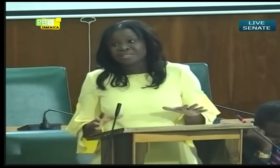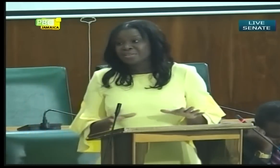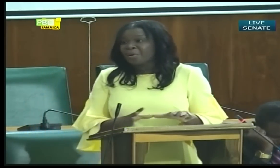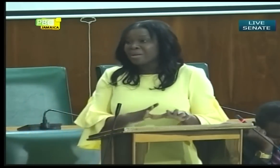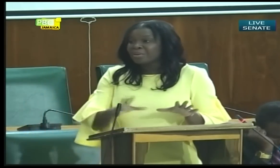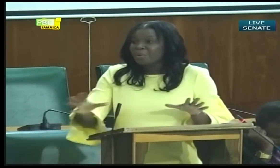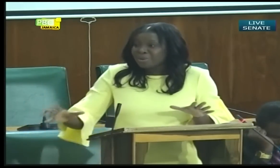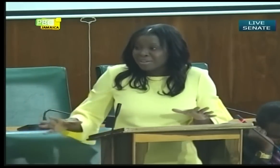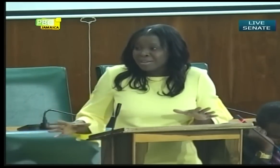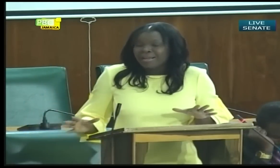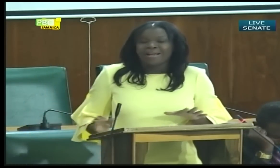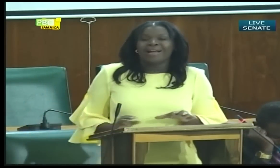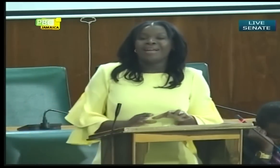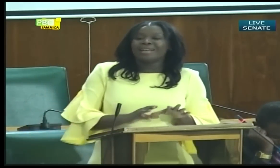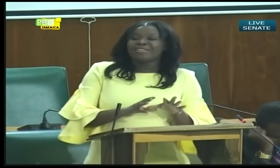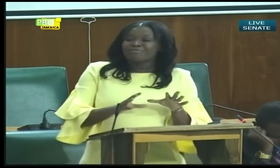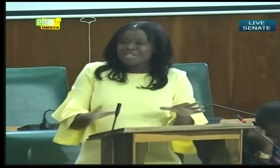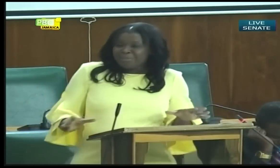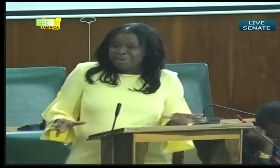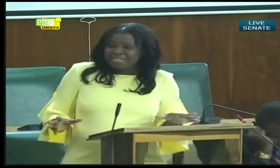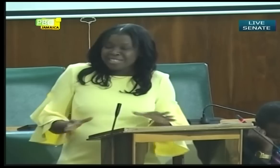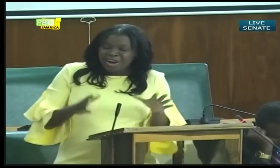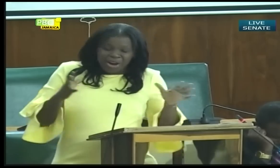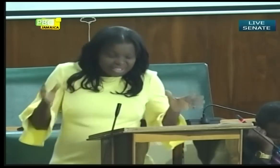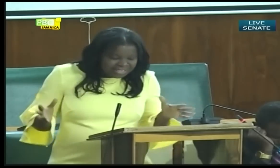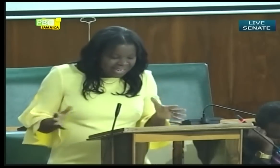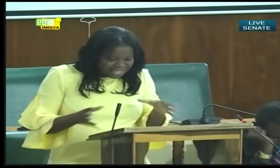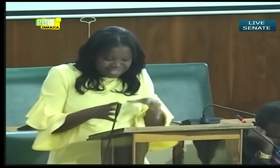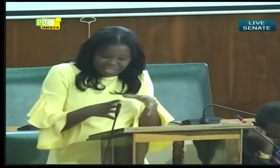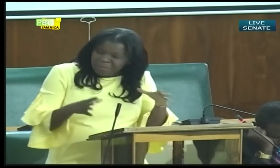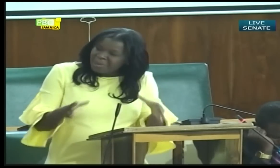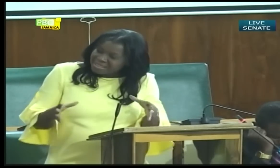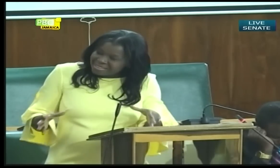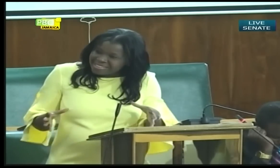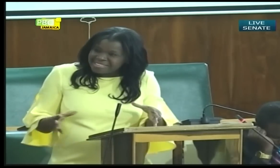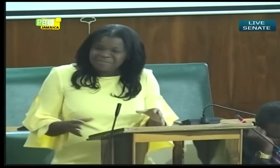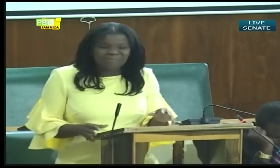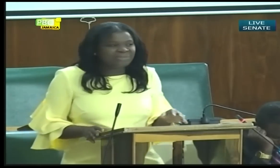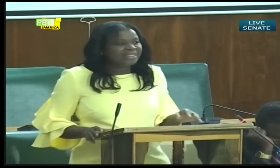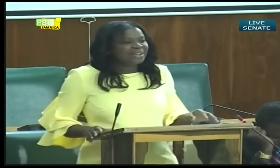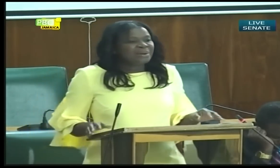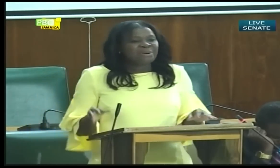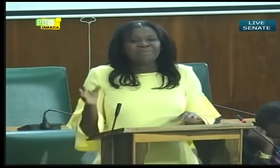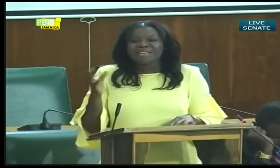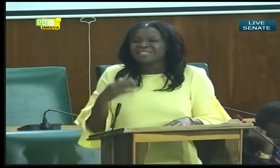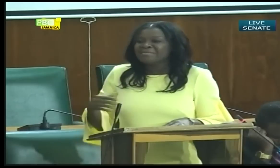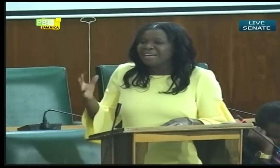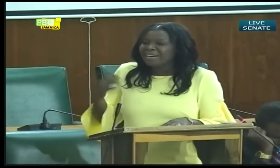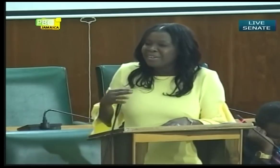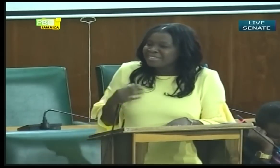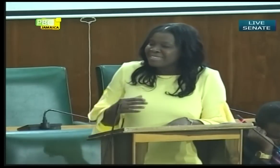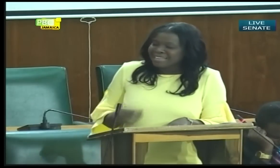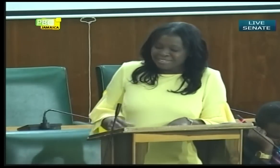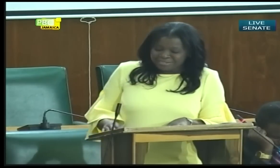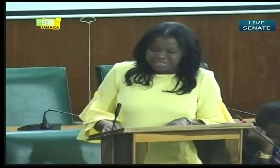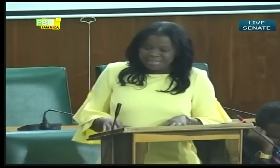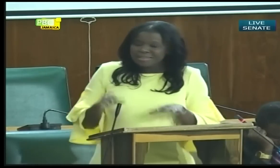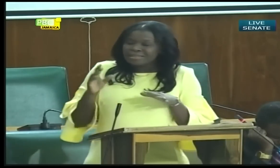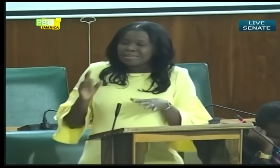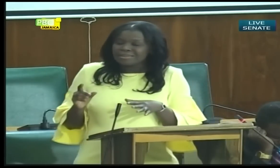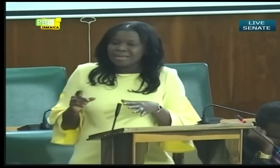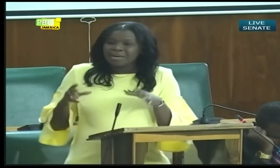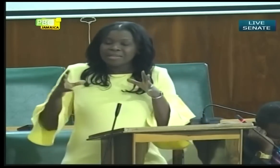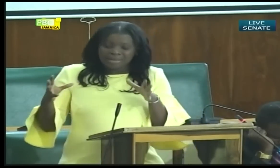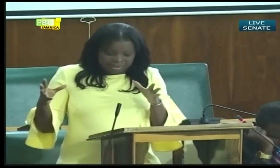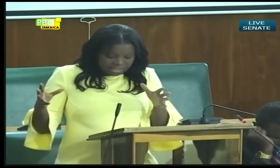forced to go and Google and read upon this and understand exactly what it is. But based on my understanding of it, I